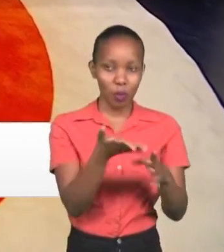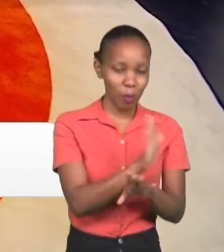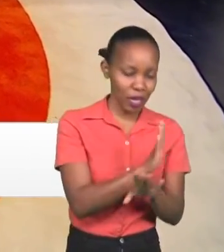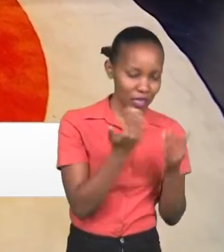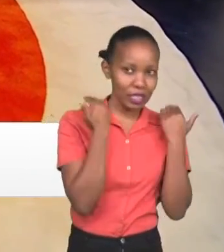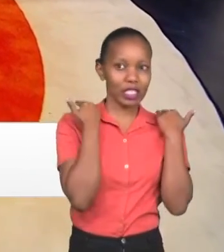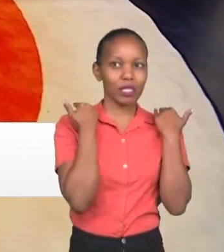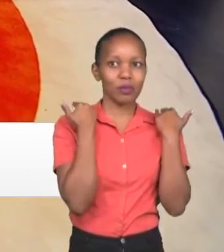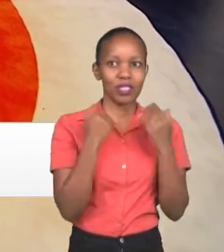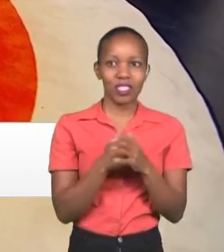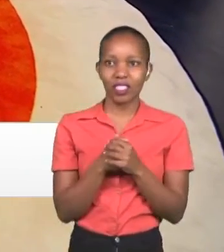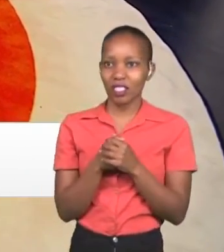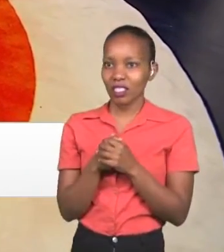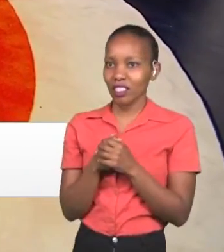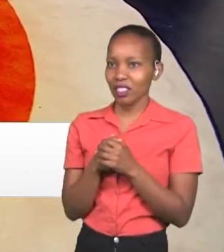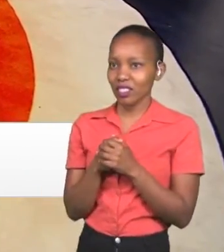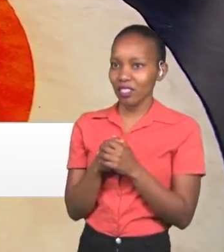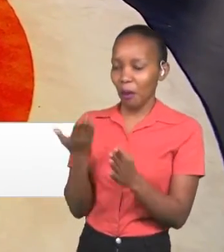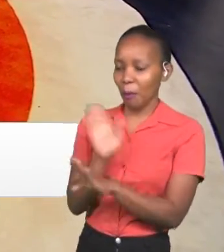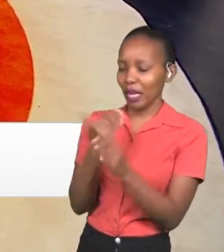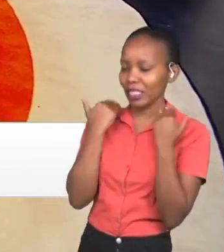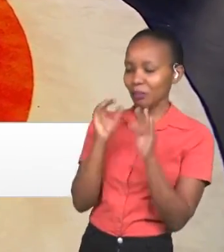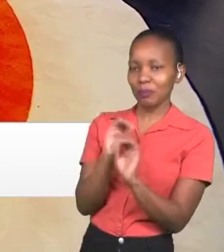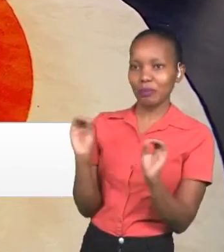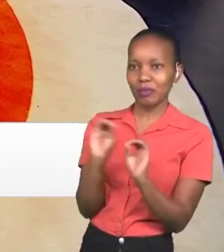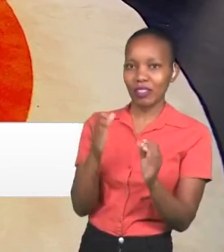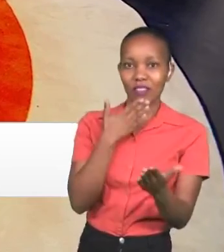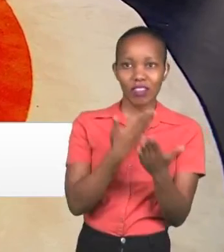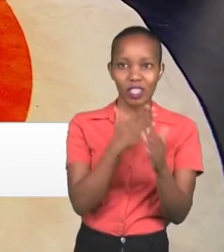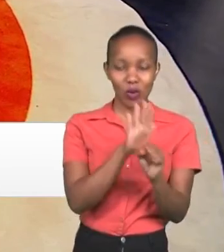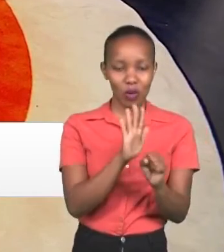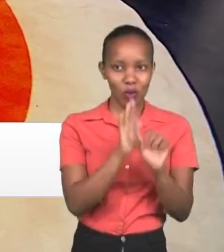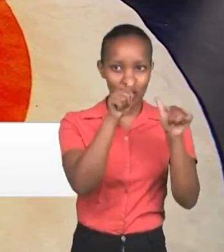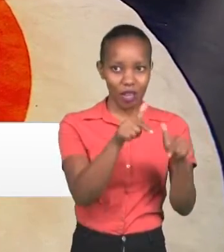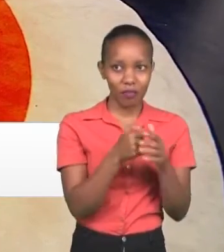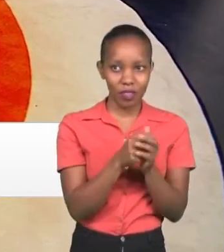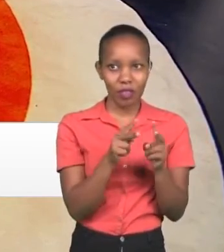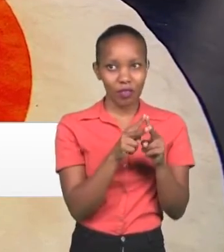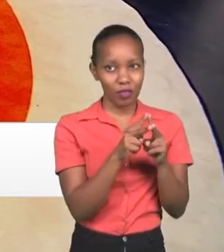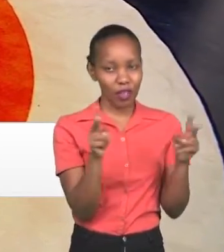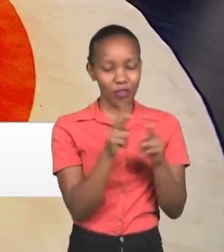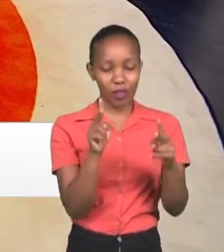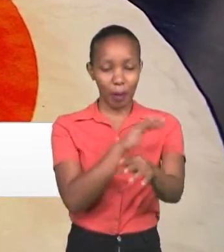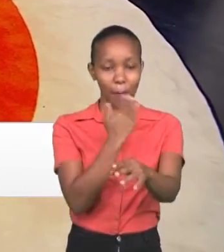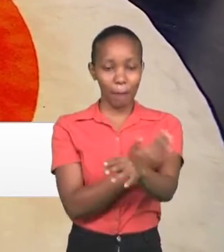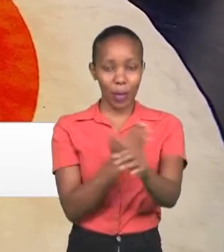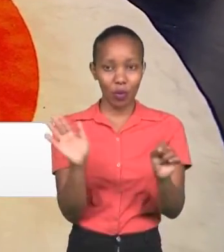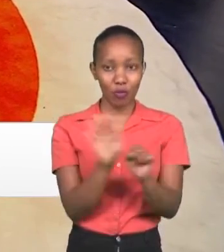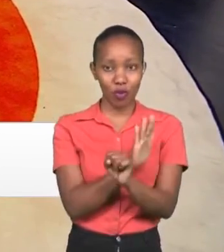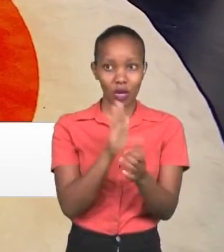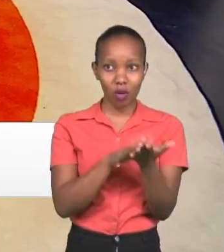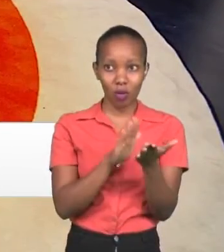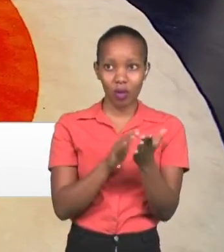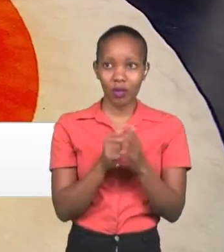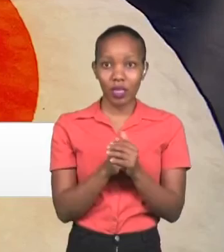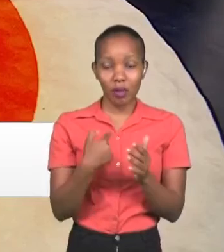understand. Ah, wewe chaza chini. Mimi nishatoka jacuzzi so like. Okay. Thank you so much for coming. Really powerful sentiments from you guys. Yeah. I didn't